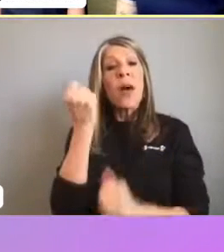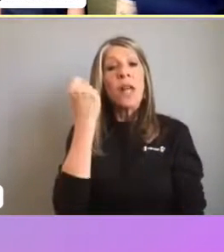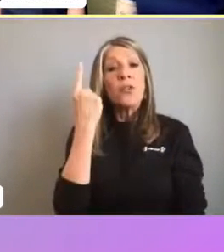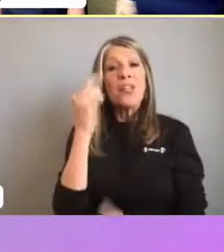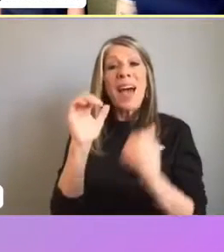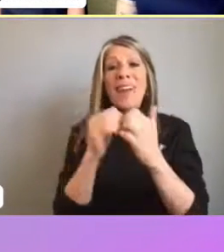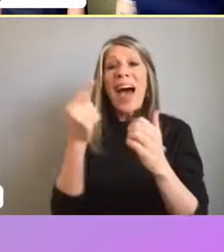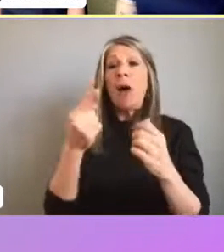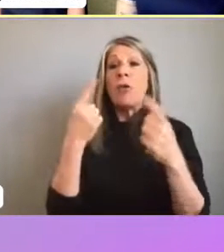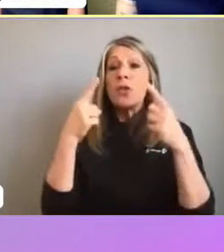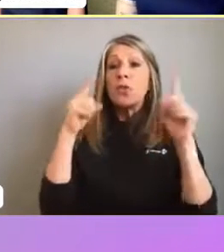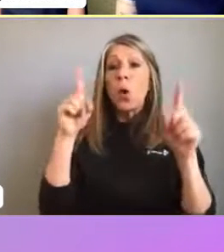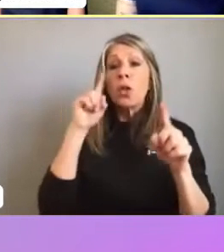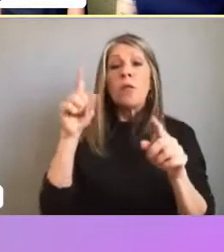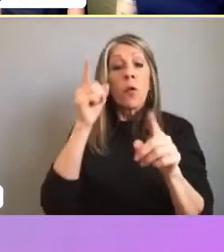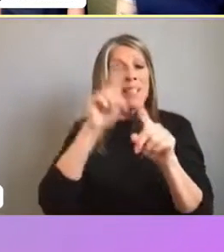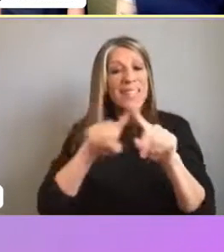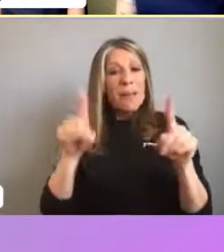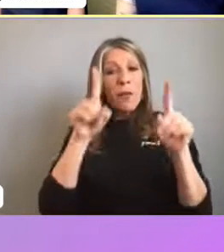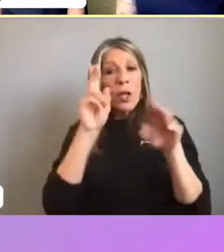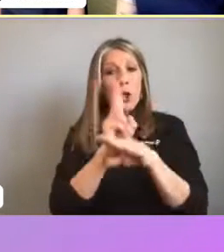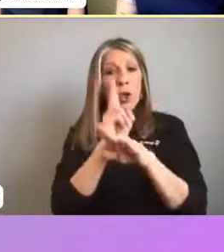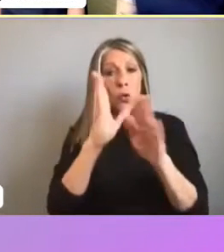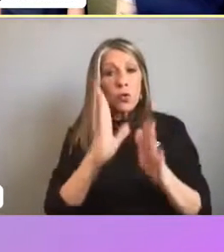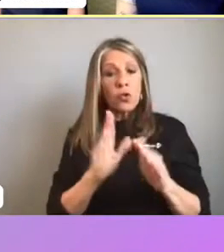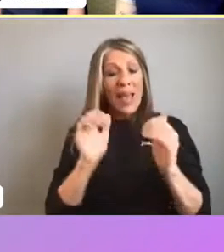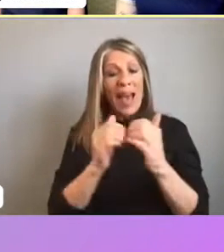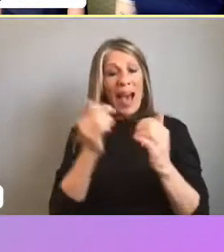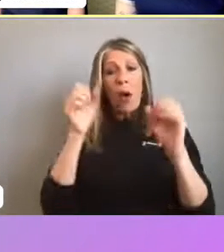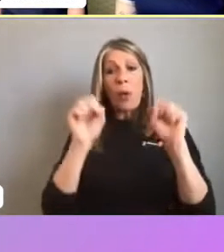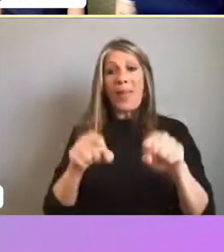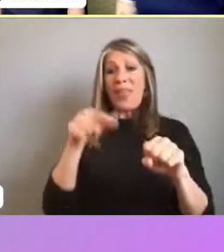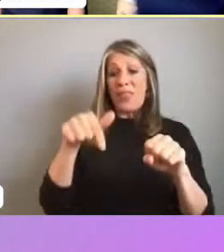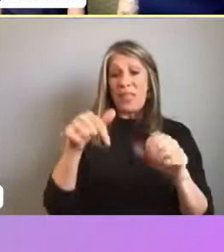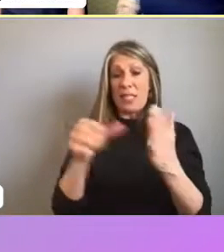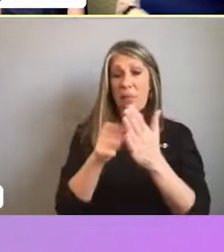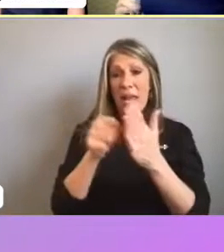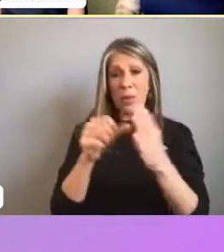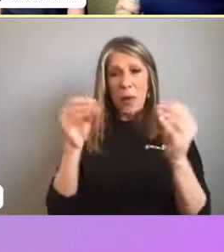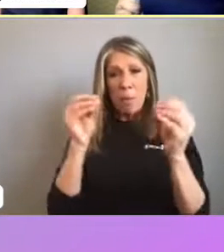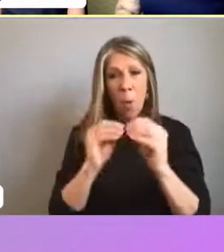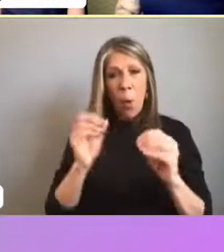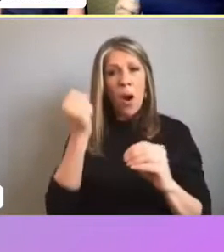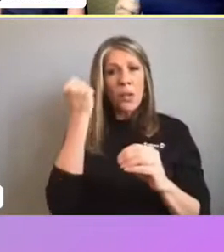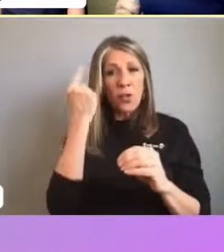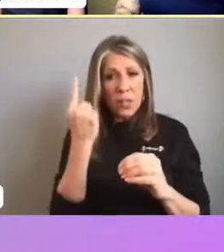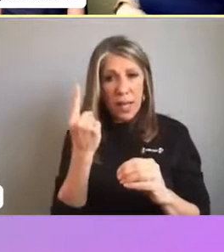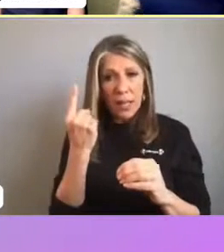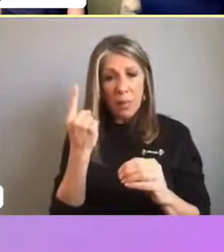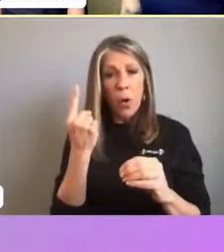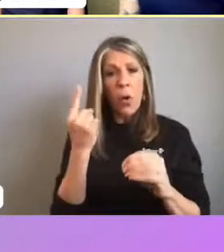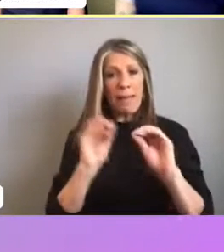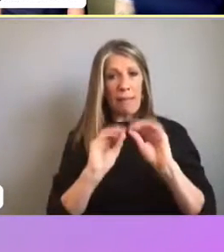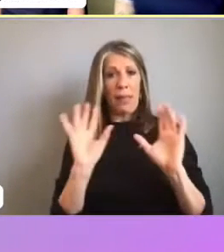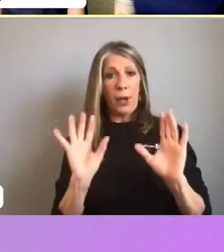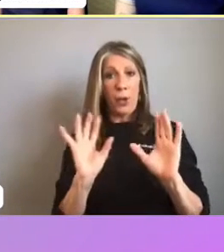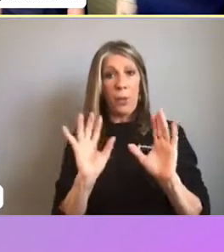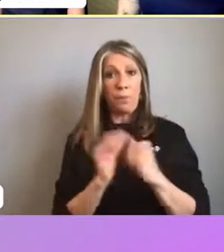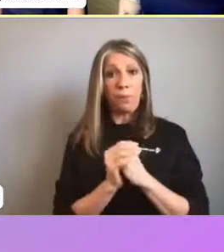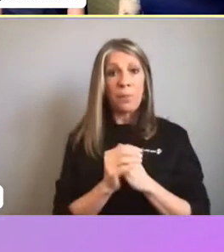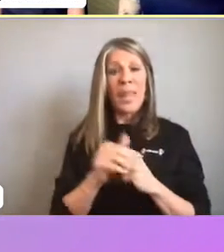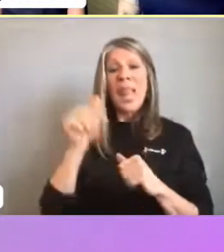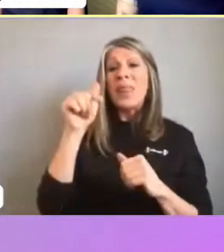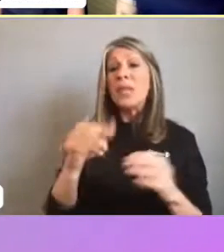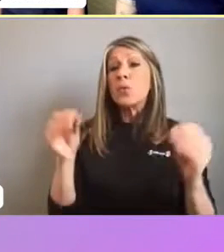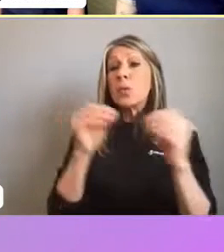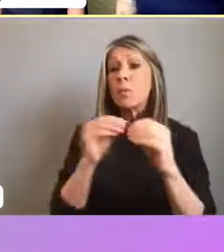this works for different users. How can this page component be more understandable and robust? Because this was a